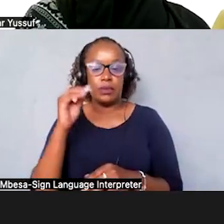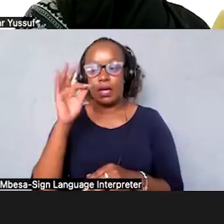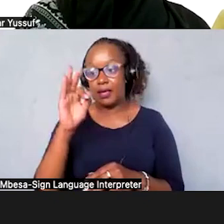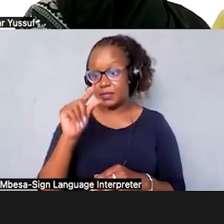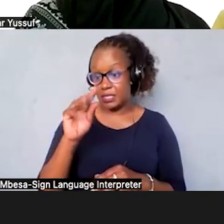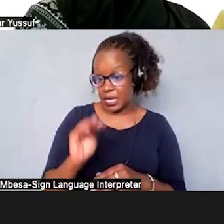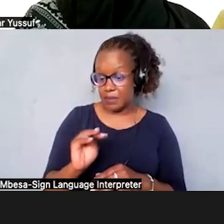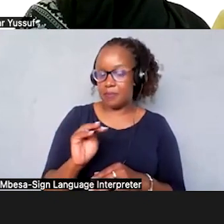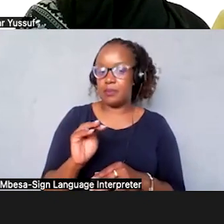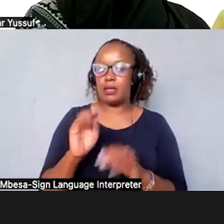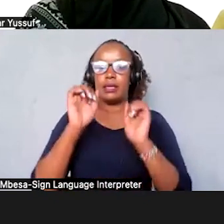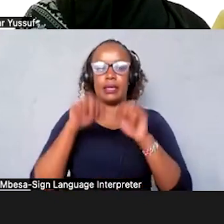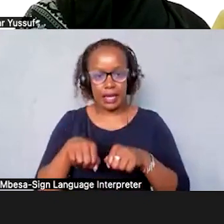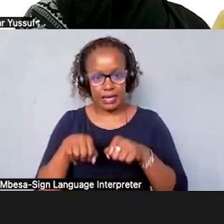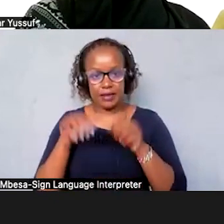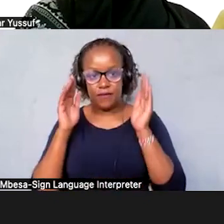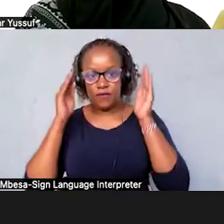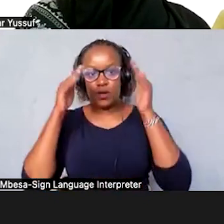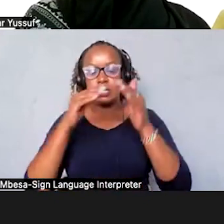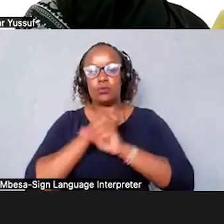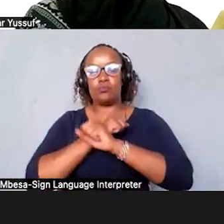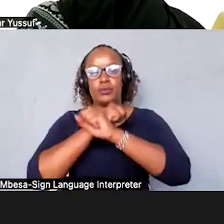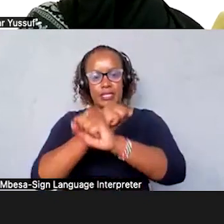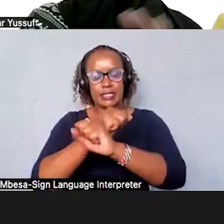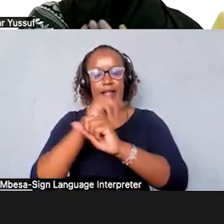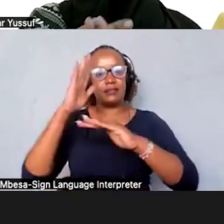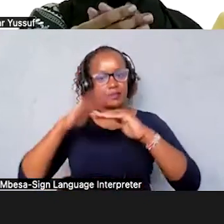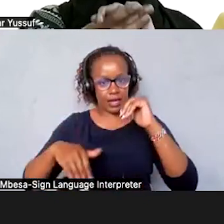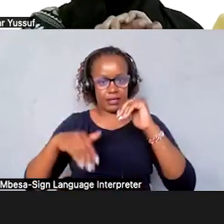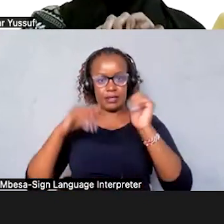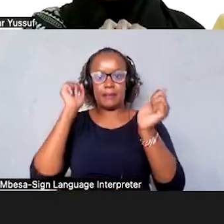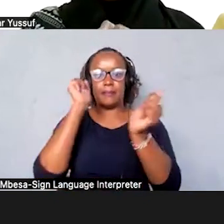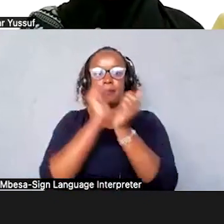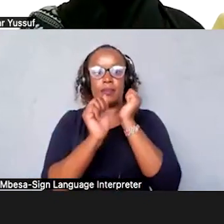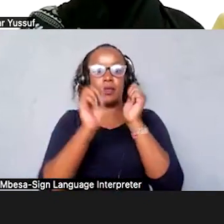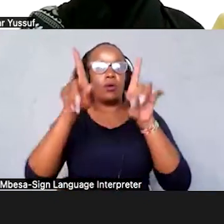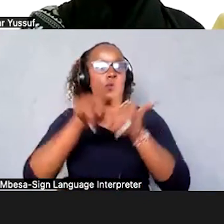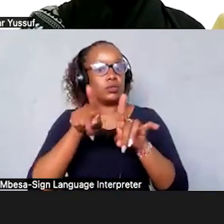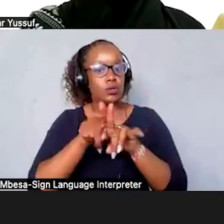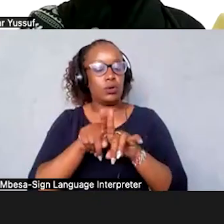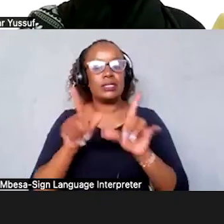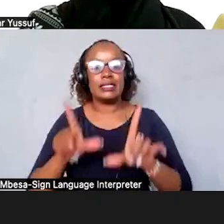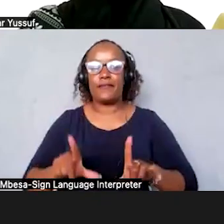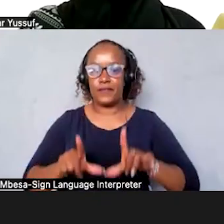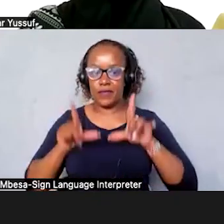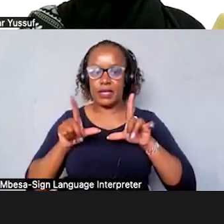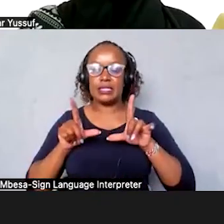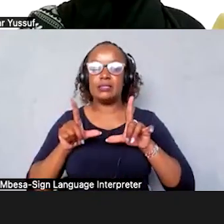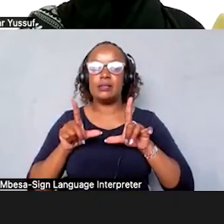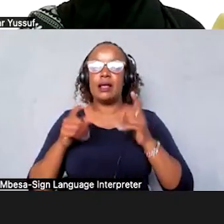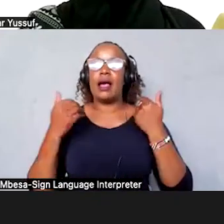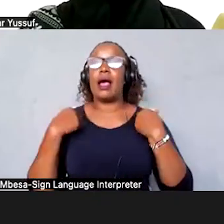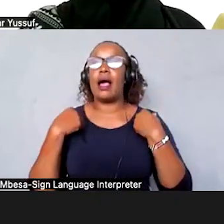prevention rather than punishment. Also, survivors serve as role models and